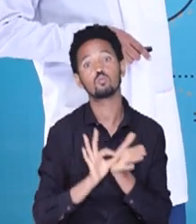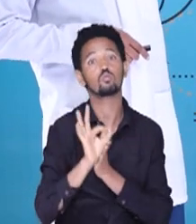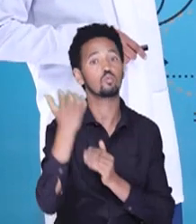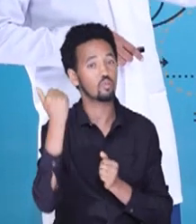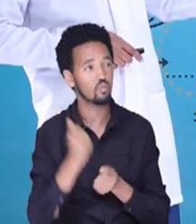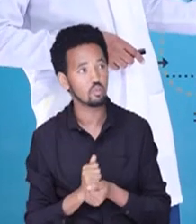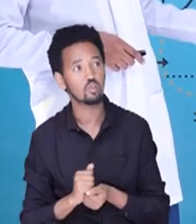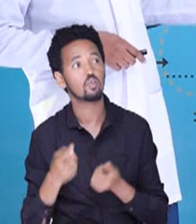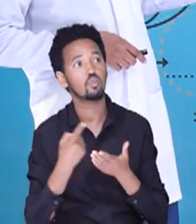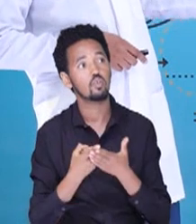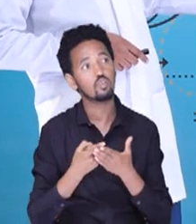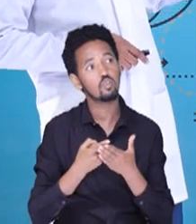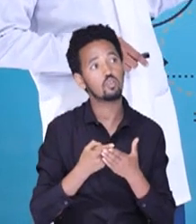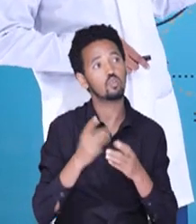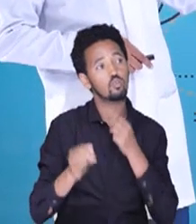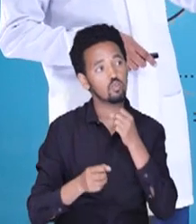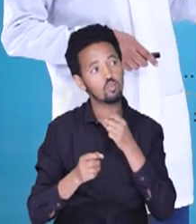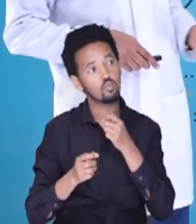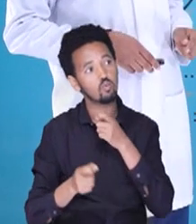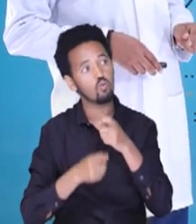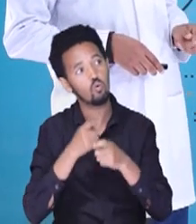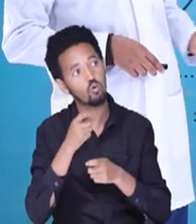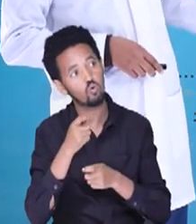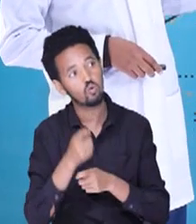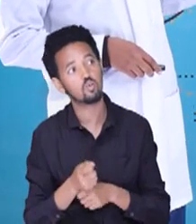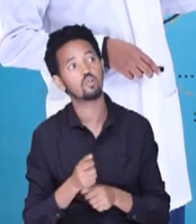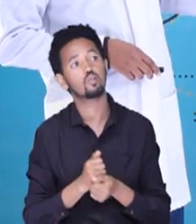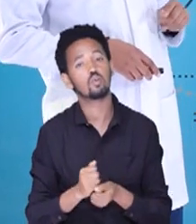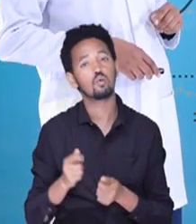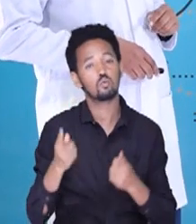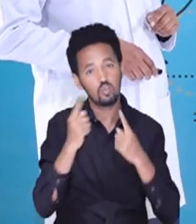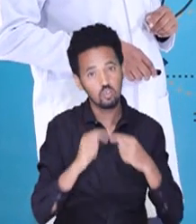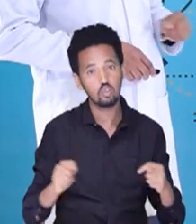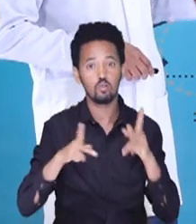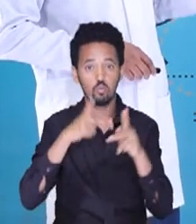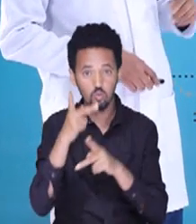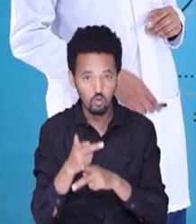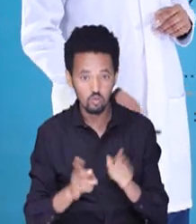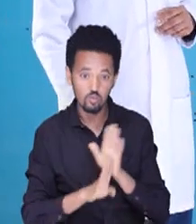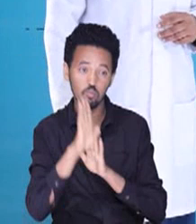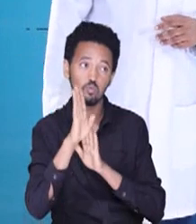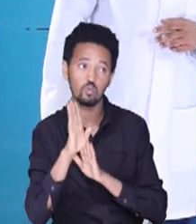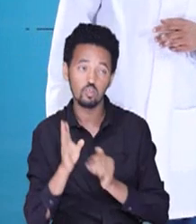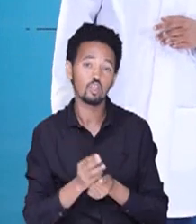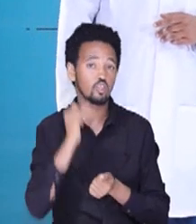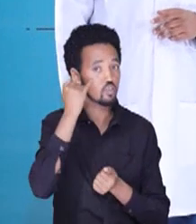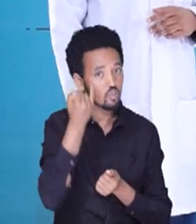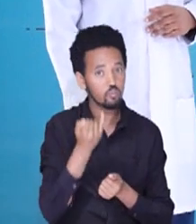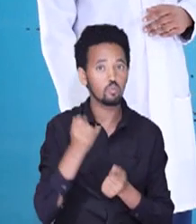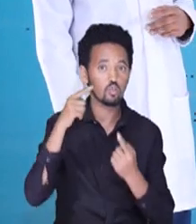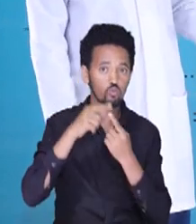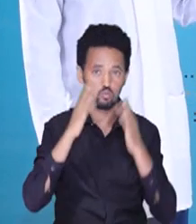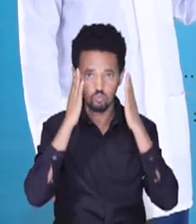Isolation from other world in Japan, this policy also Japan military technology progress, which exposed Japan to